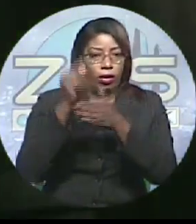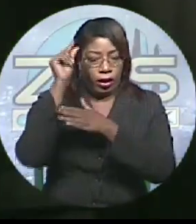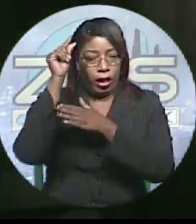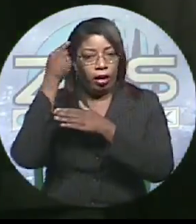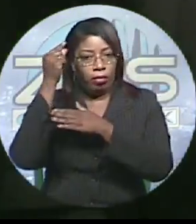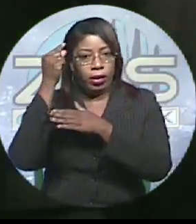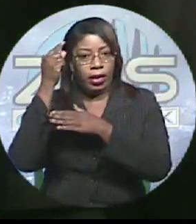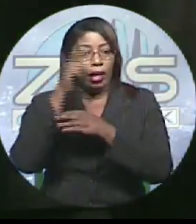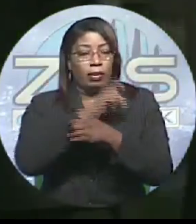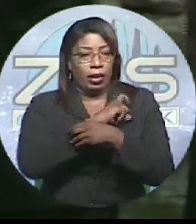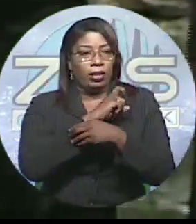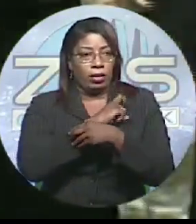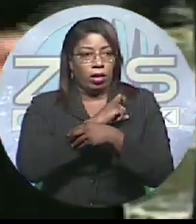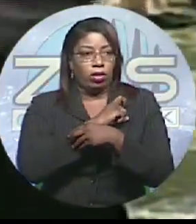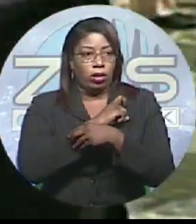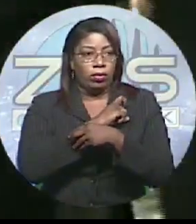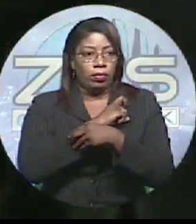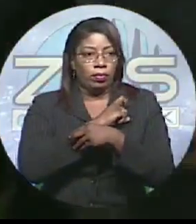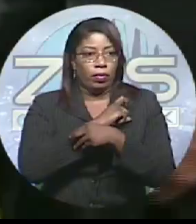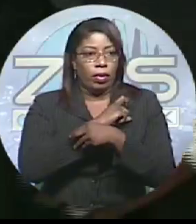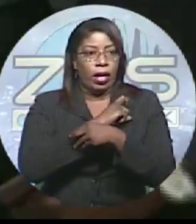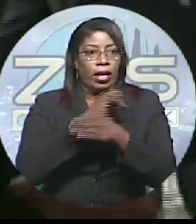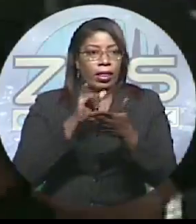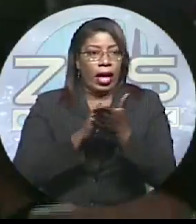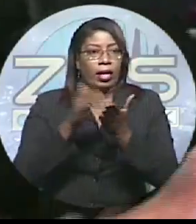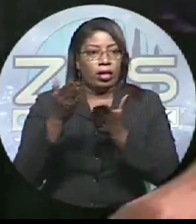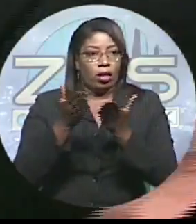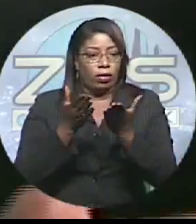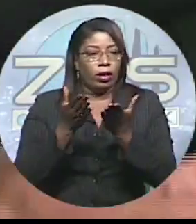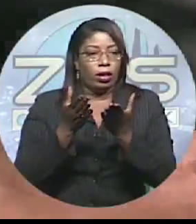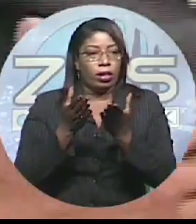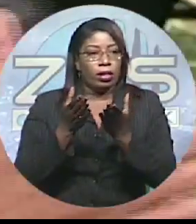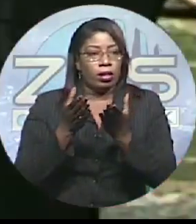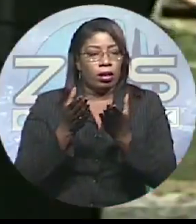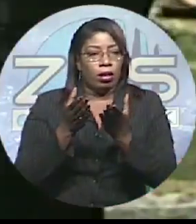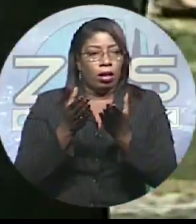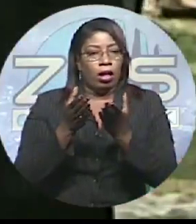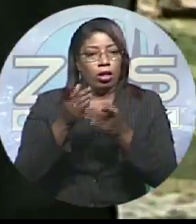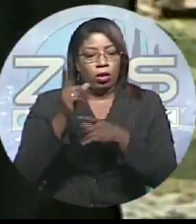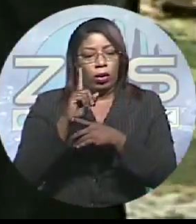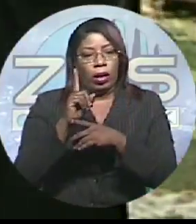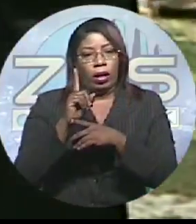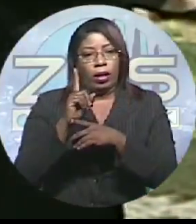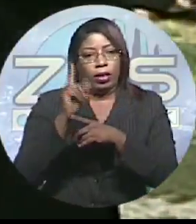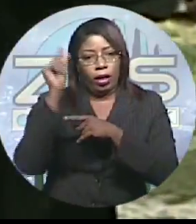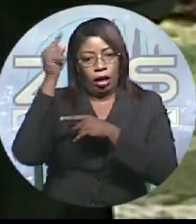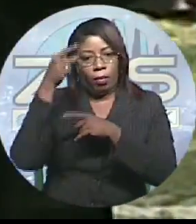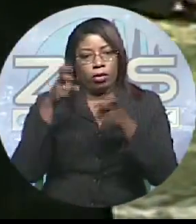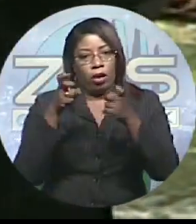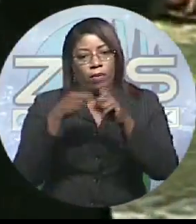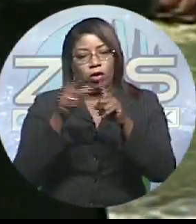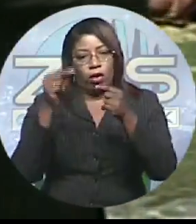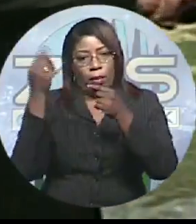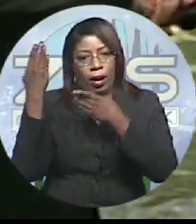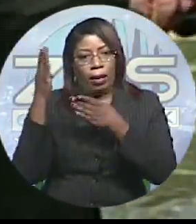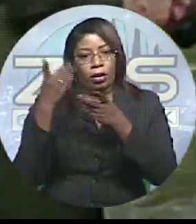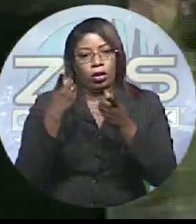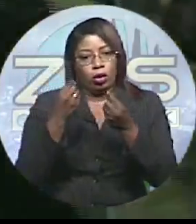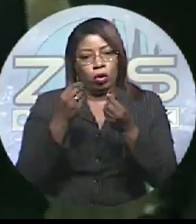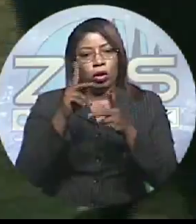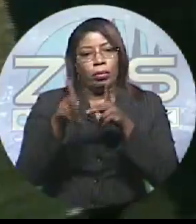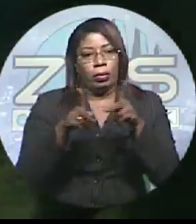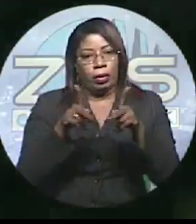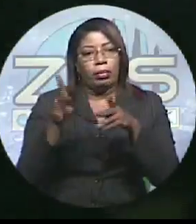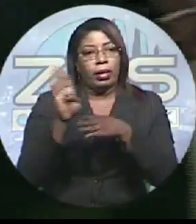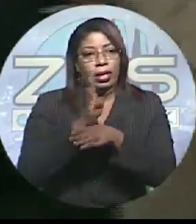giving prominence to the occasion, the ceremony coming as a seat of governance traveled to Grand Bahama to conduct the people's business.